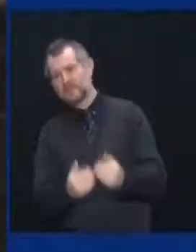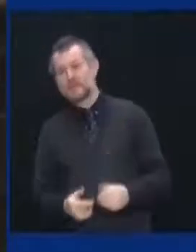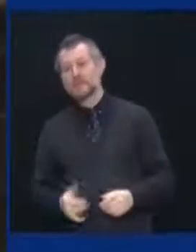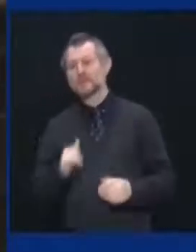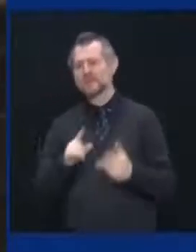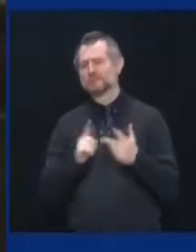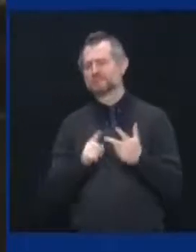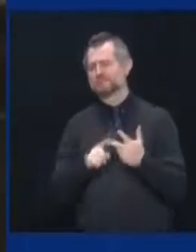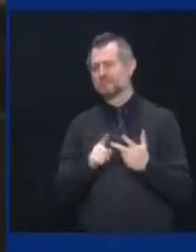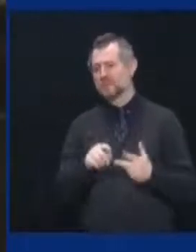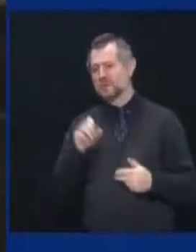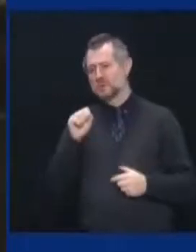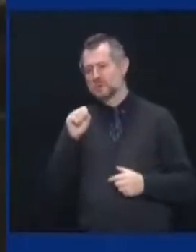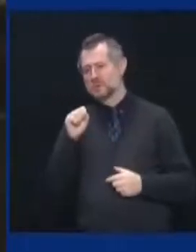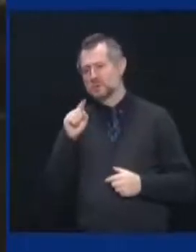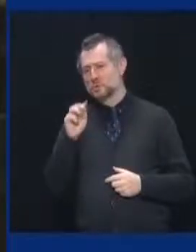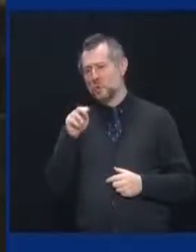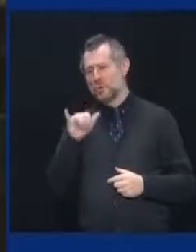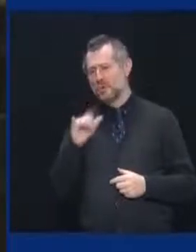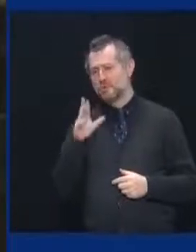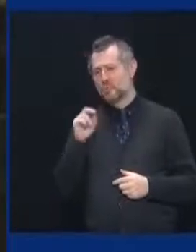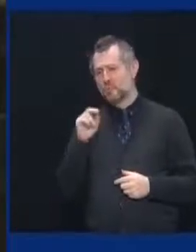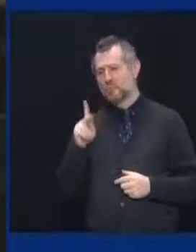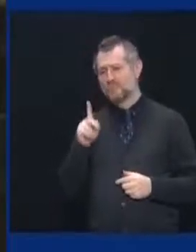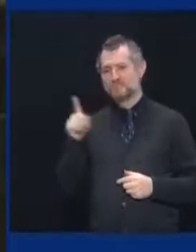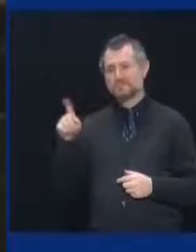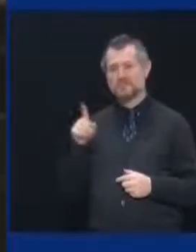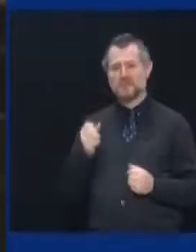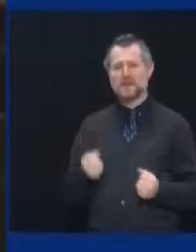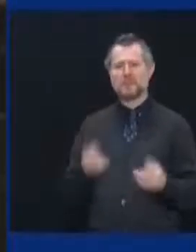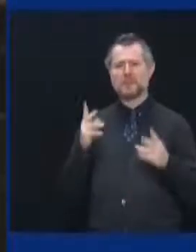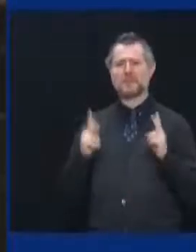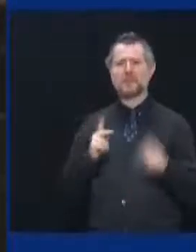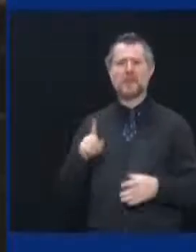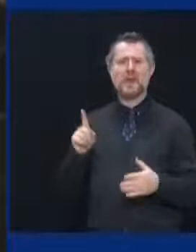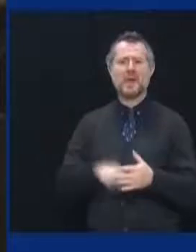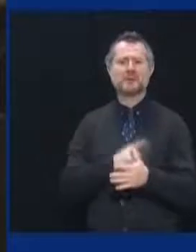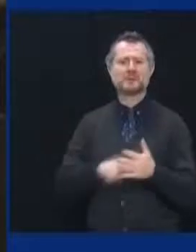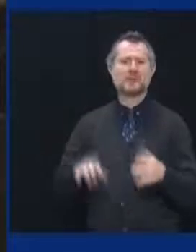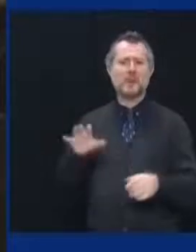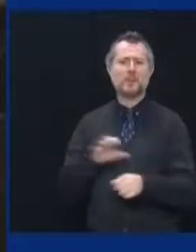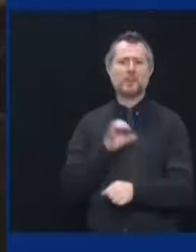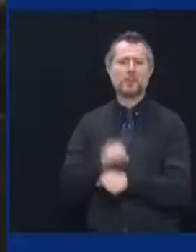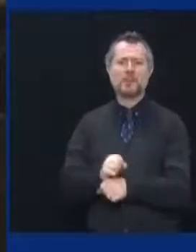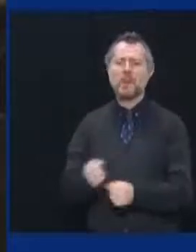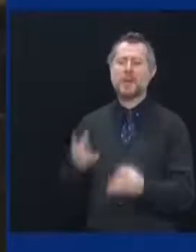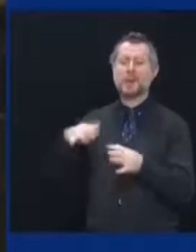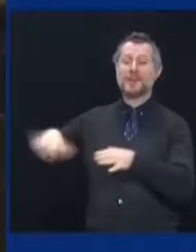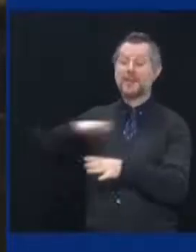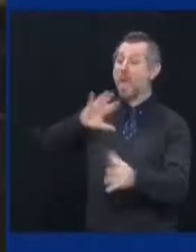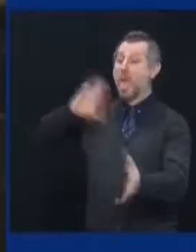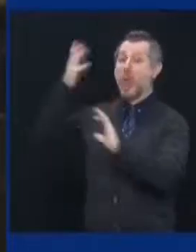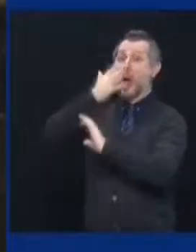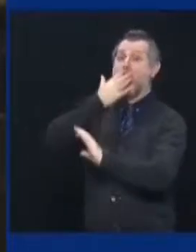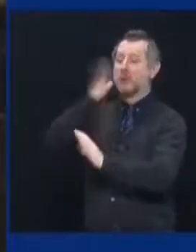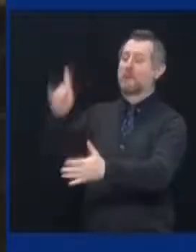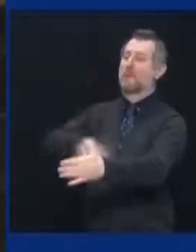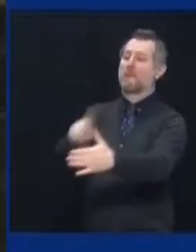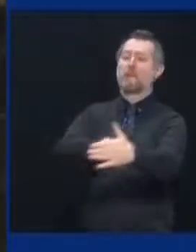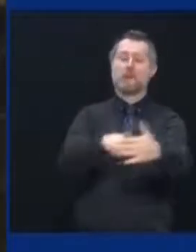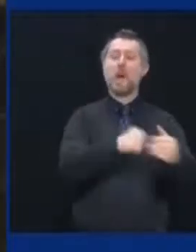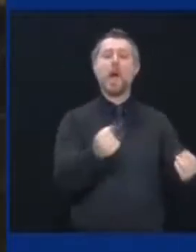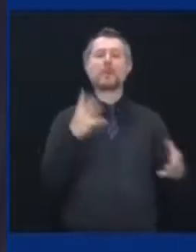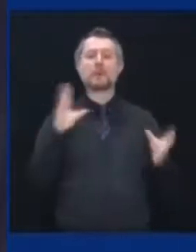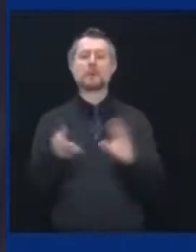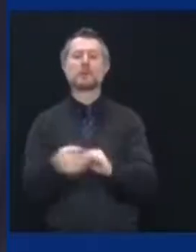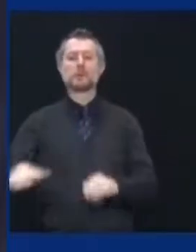Brook situation, do we know how many people had their appointments canceled from that Stony Brook situation? Okay. I'll